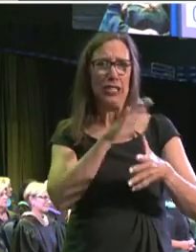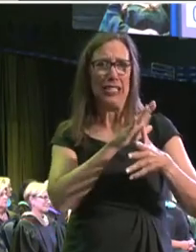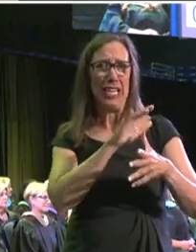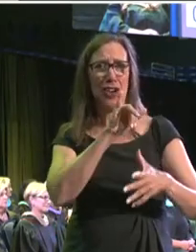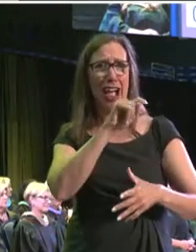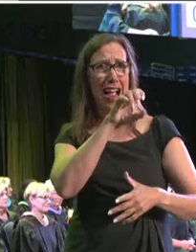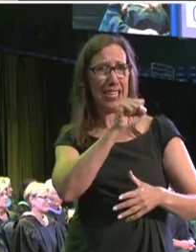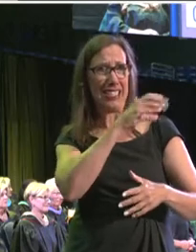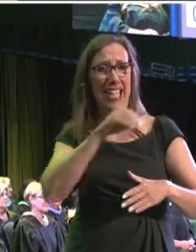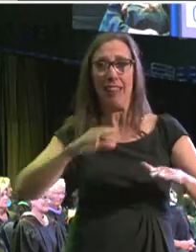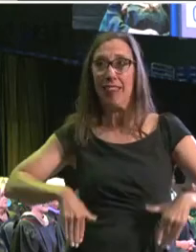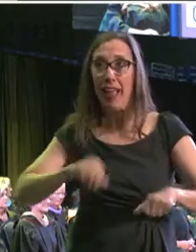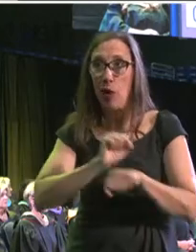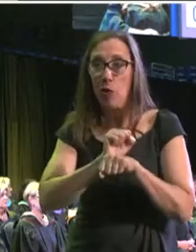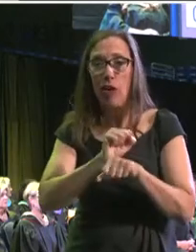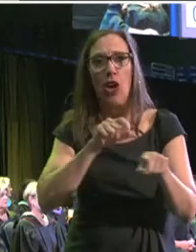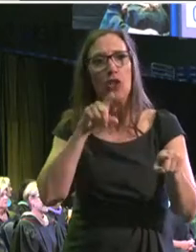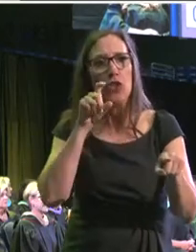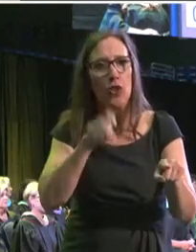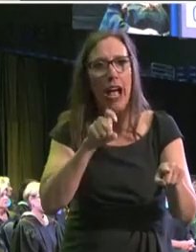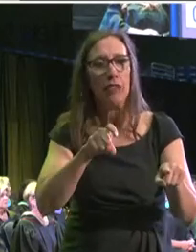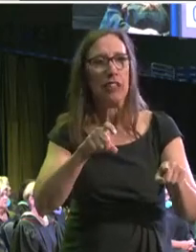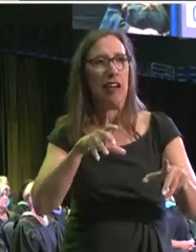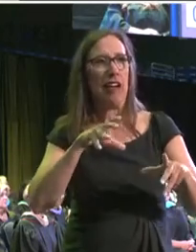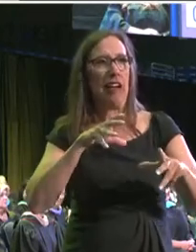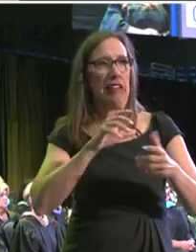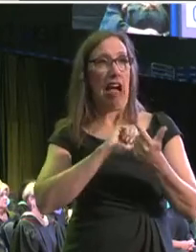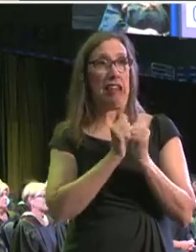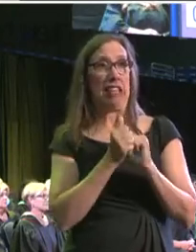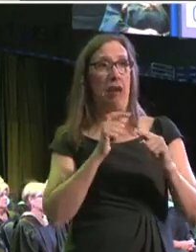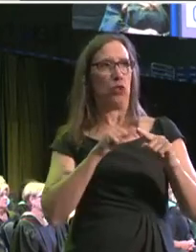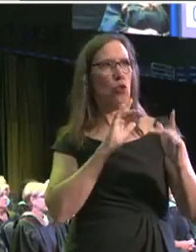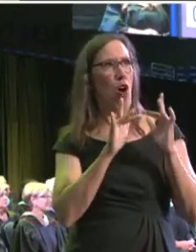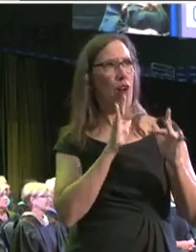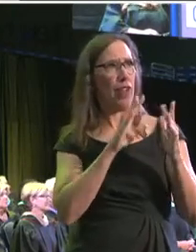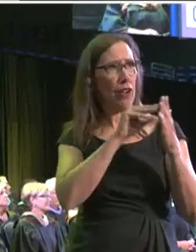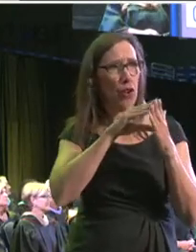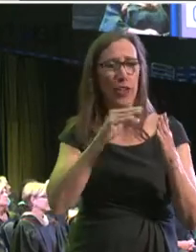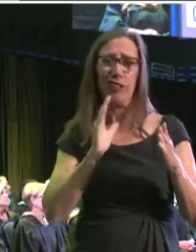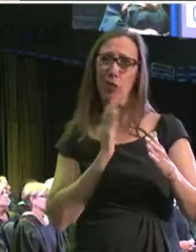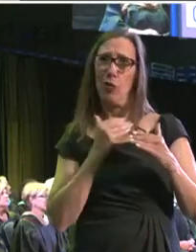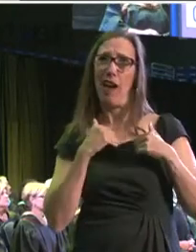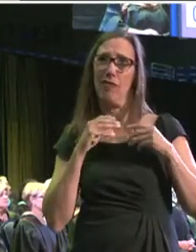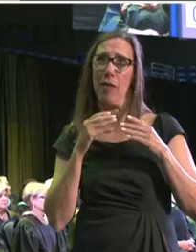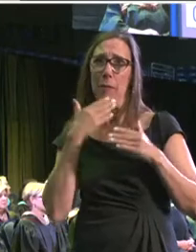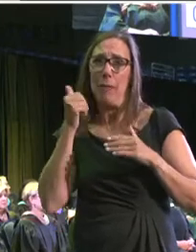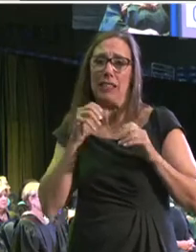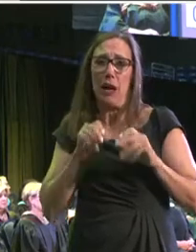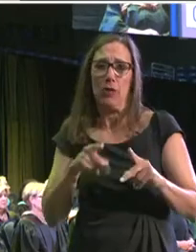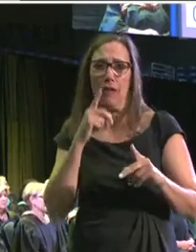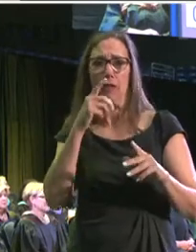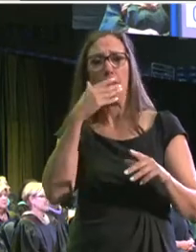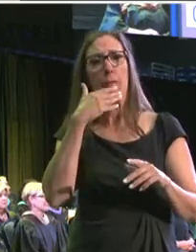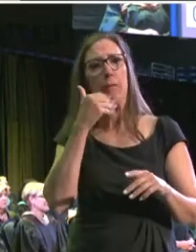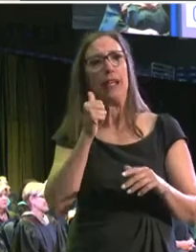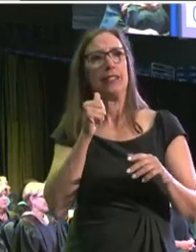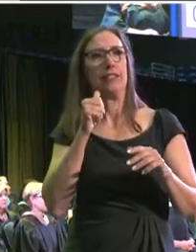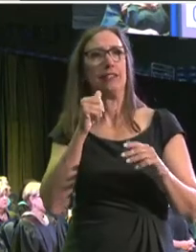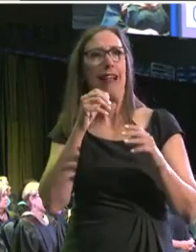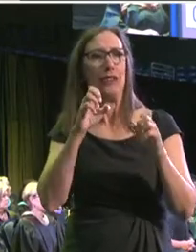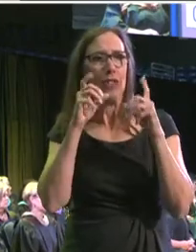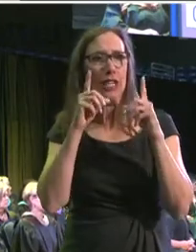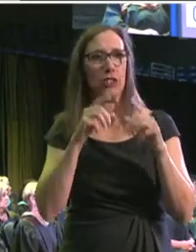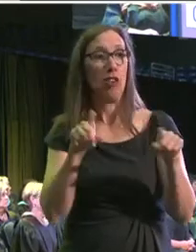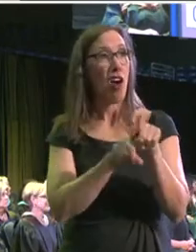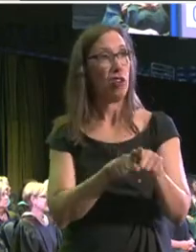and late work, you also had to adapt to using things such as online learning so that we may have the best opportunity for the best education possible.